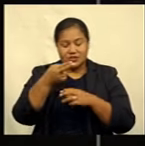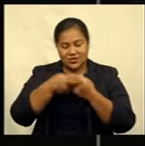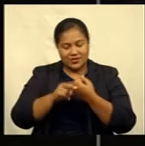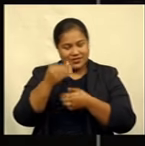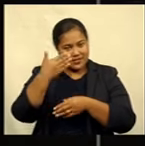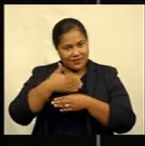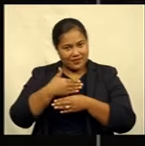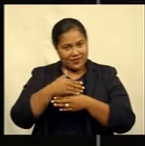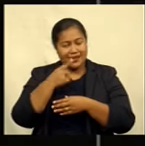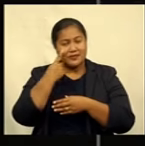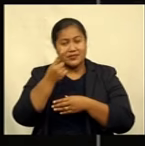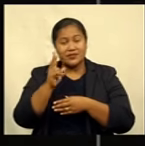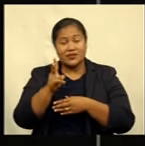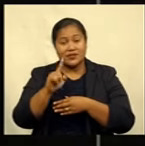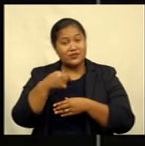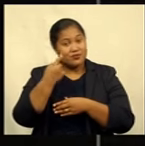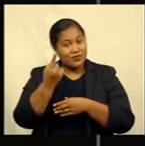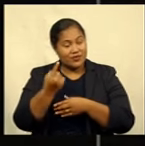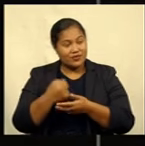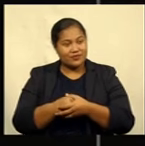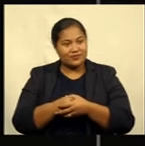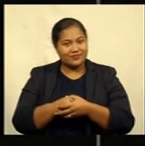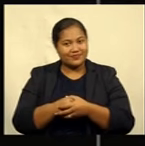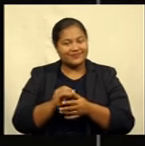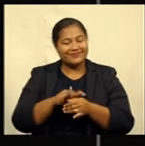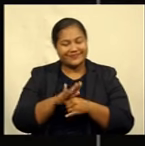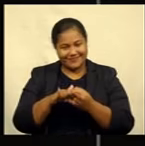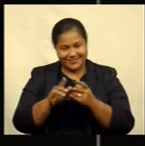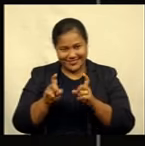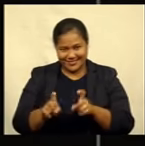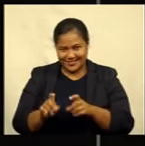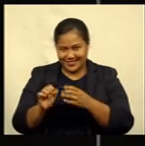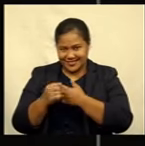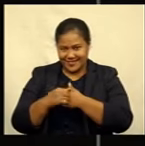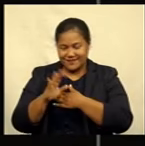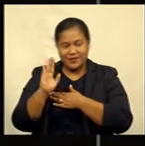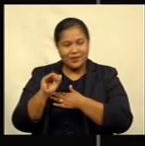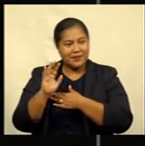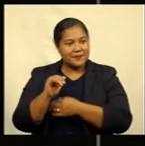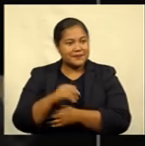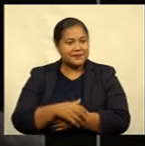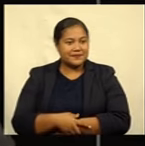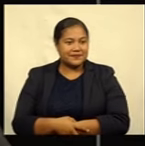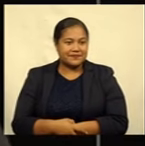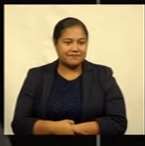your news this evening. I'll see you again tomorrow. Until then, stay safe. Mothe Manda.